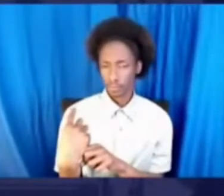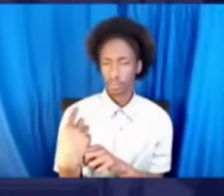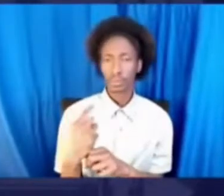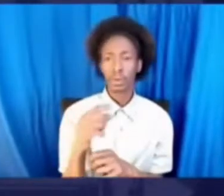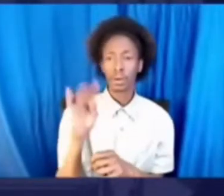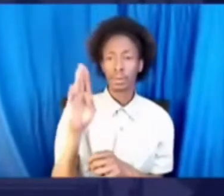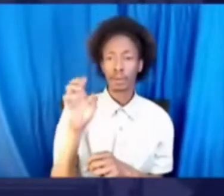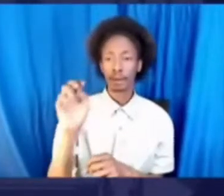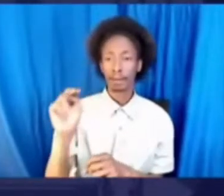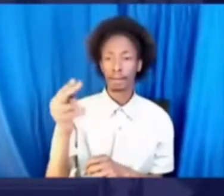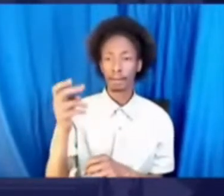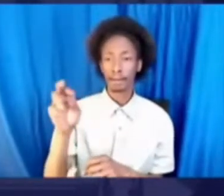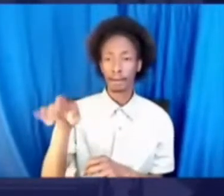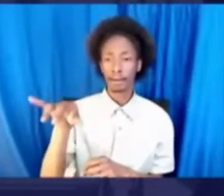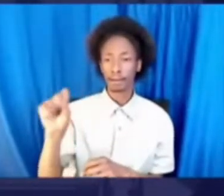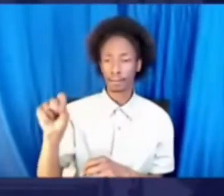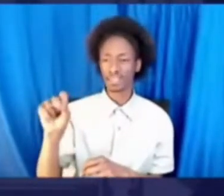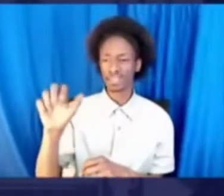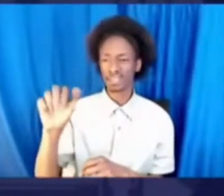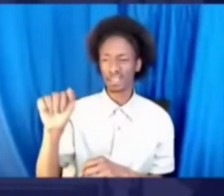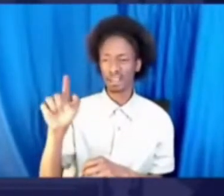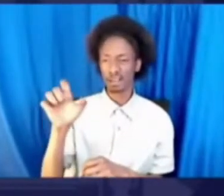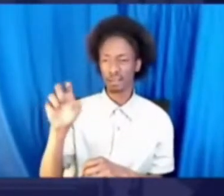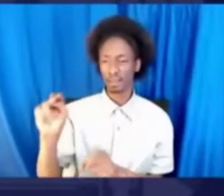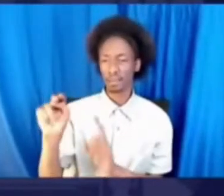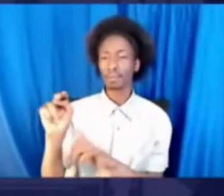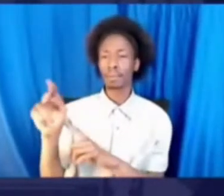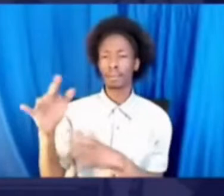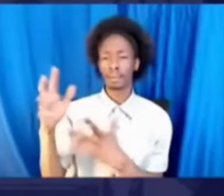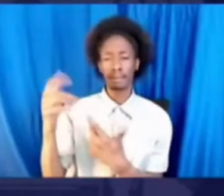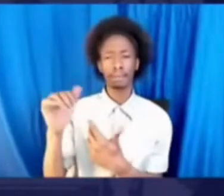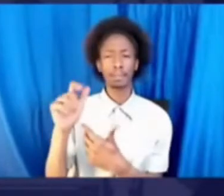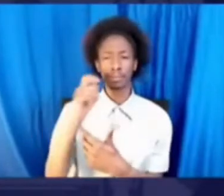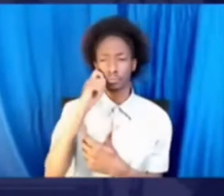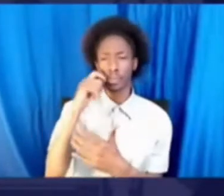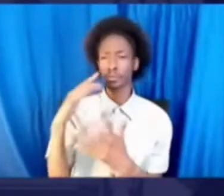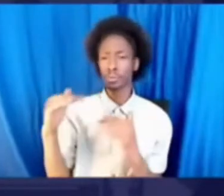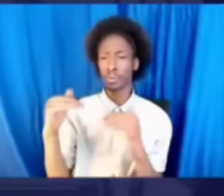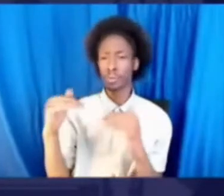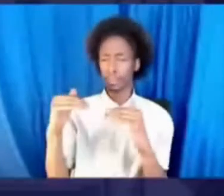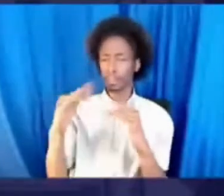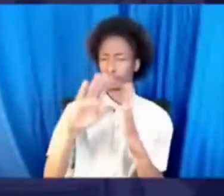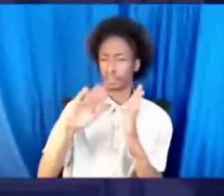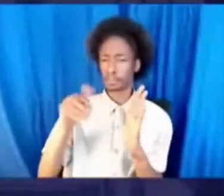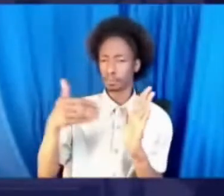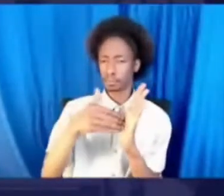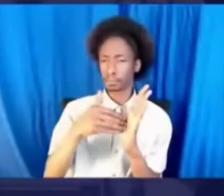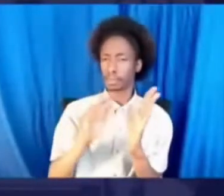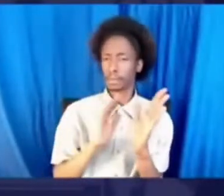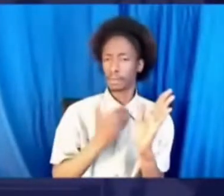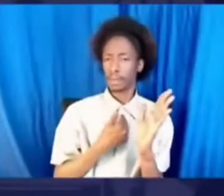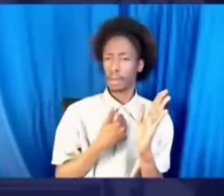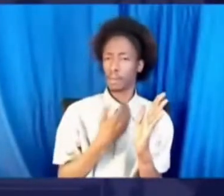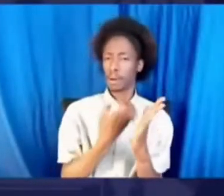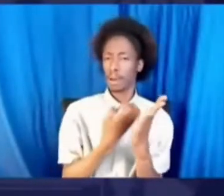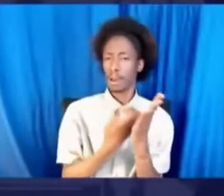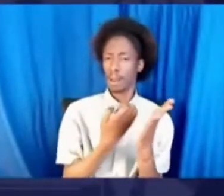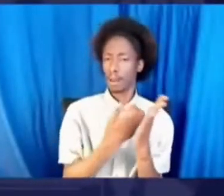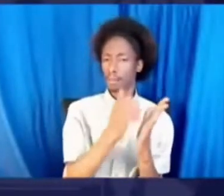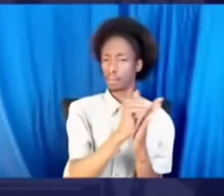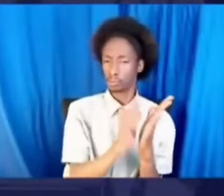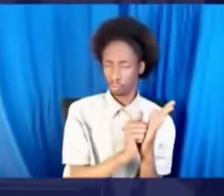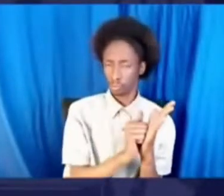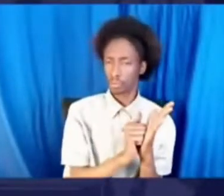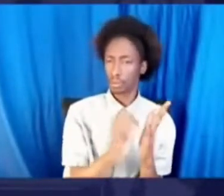Biden-Harris administration has made racial equity a centerpiece of our economic agenda. Advancing